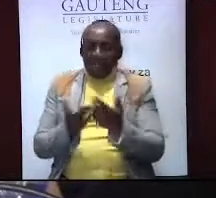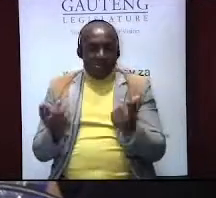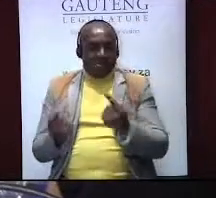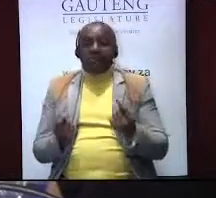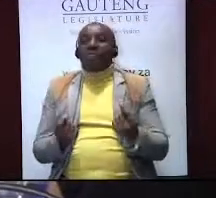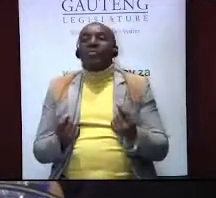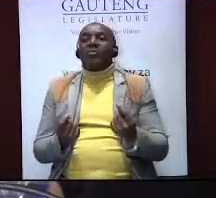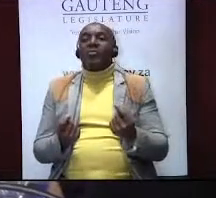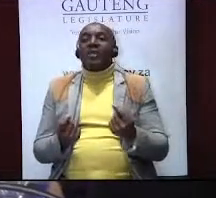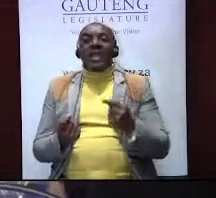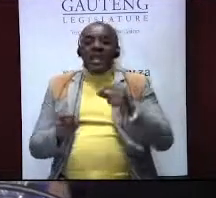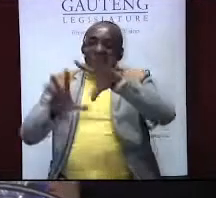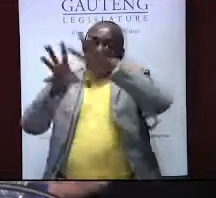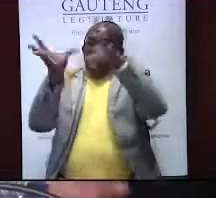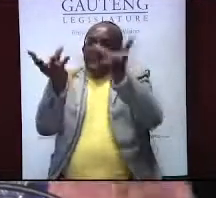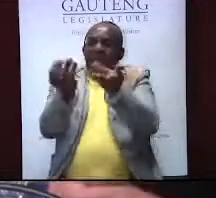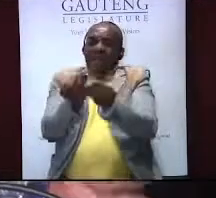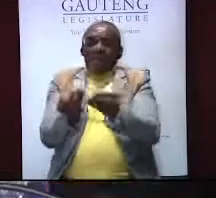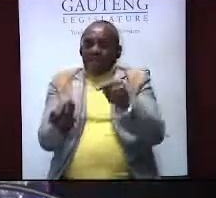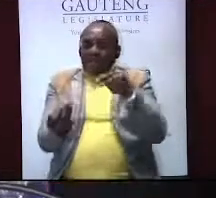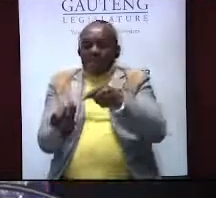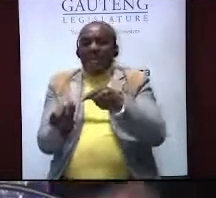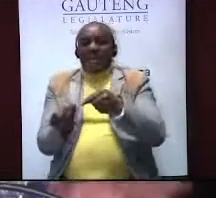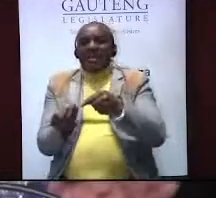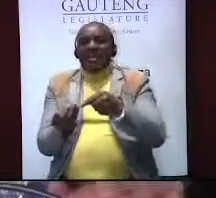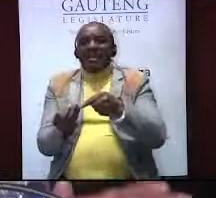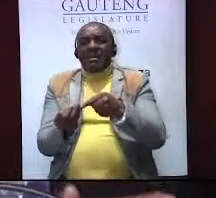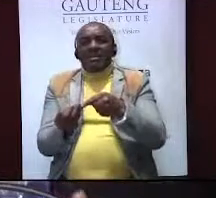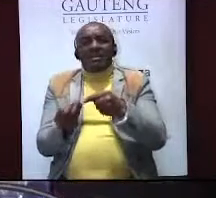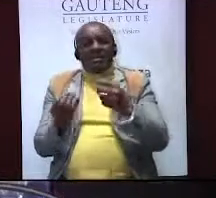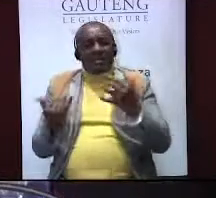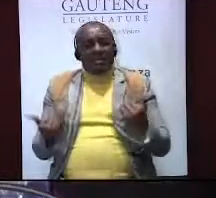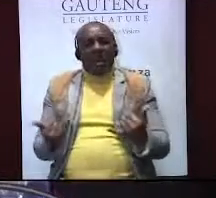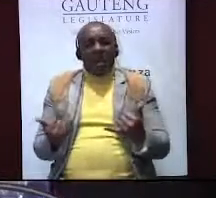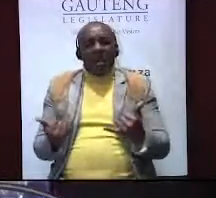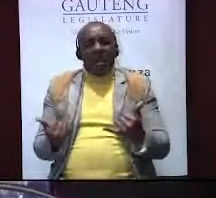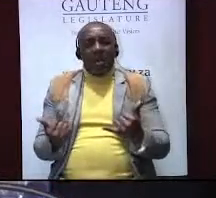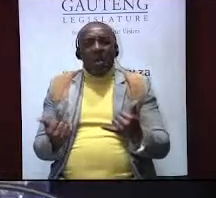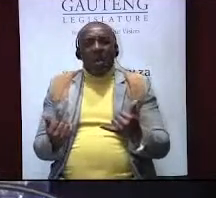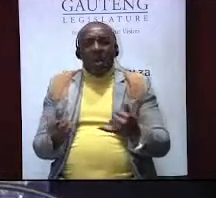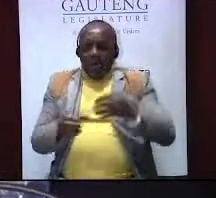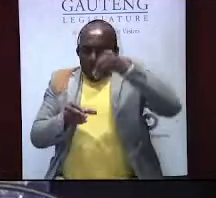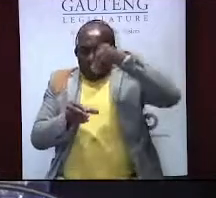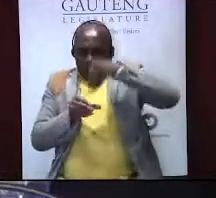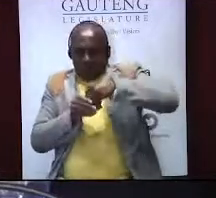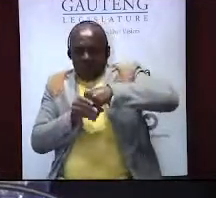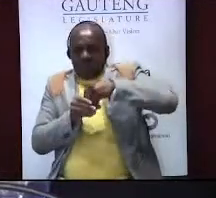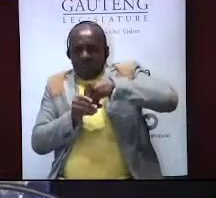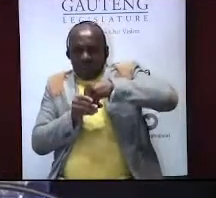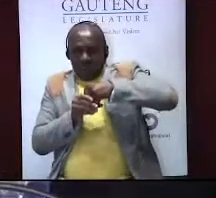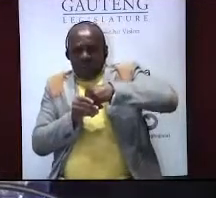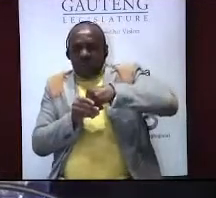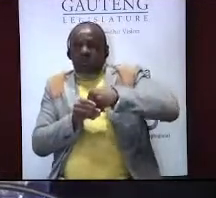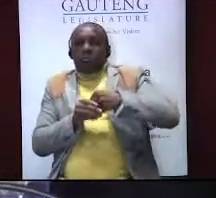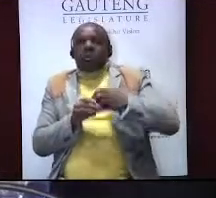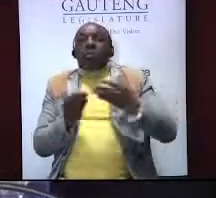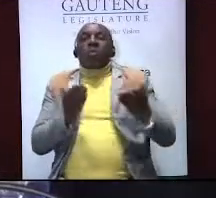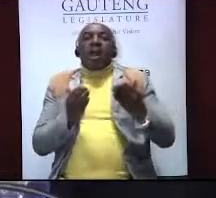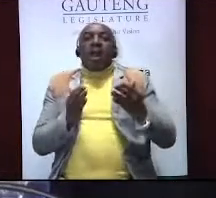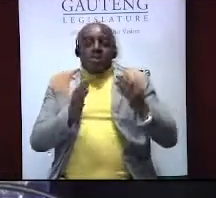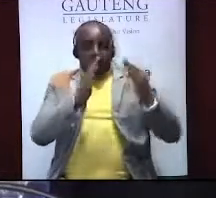And this whole thing has actually crept into the body of Christ, inside the church of